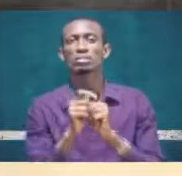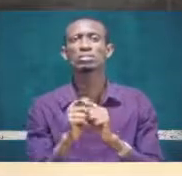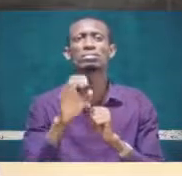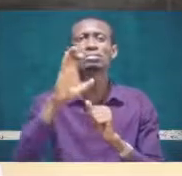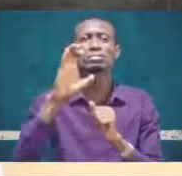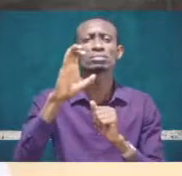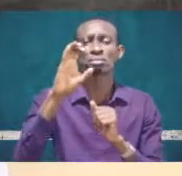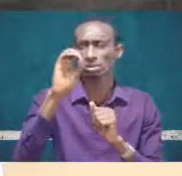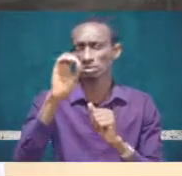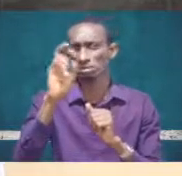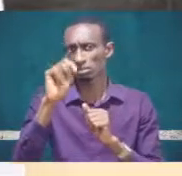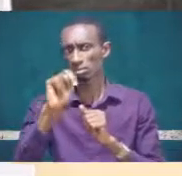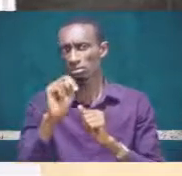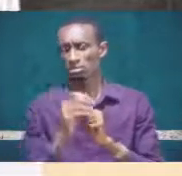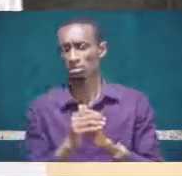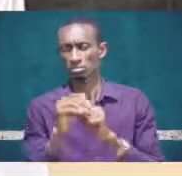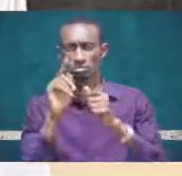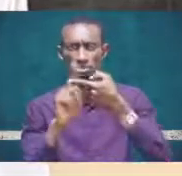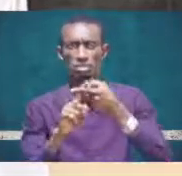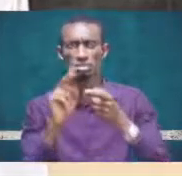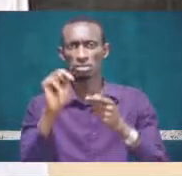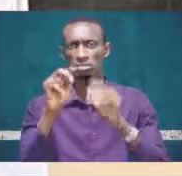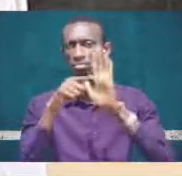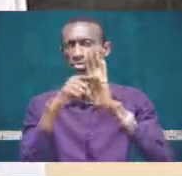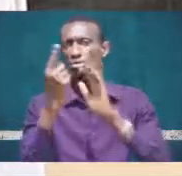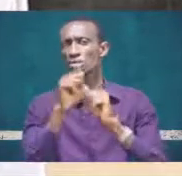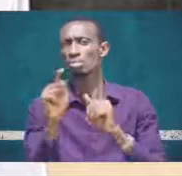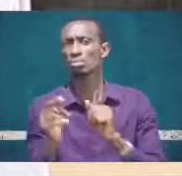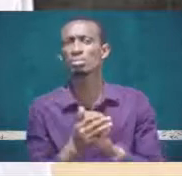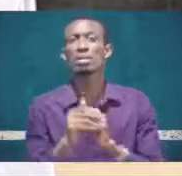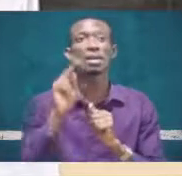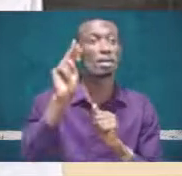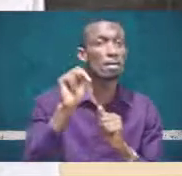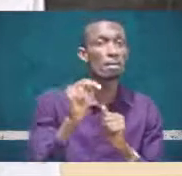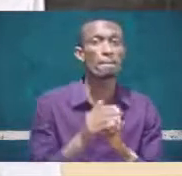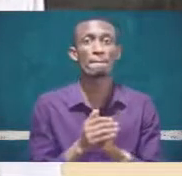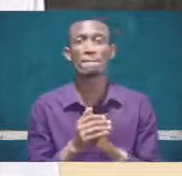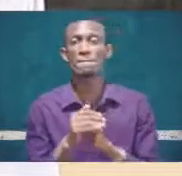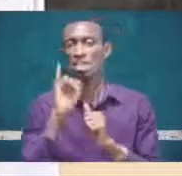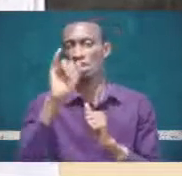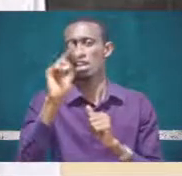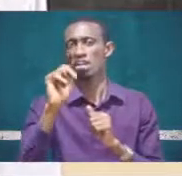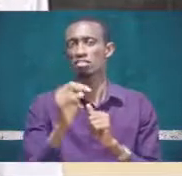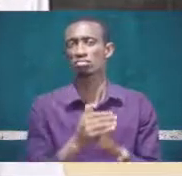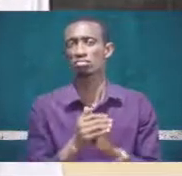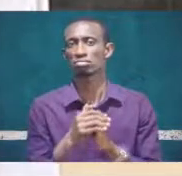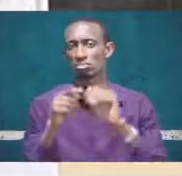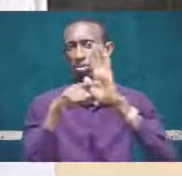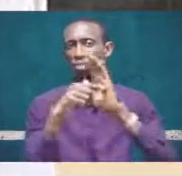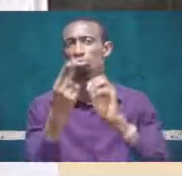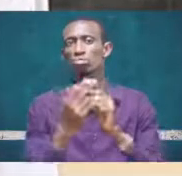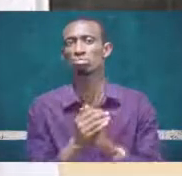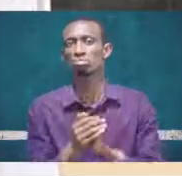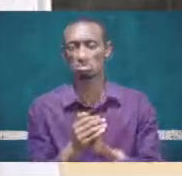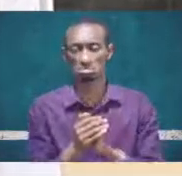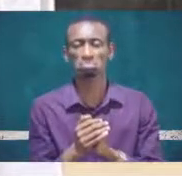of x plus n minus 1 divided by n in minus 2. Of